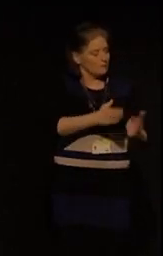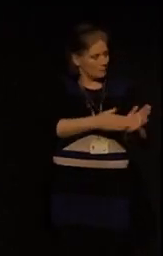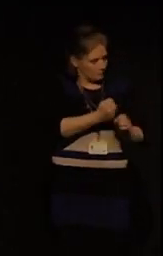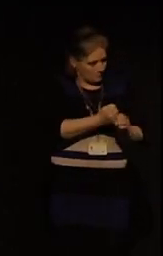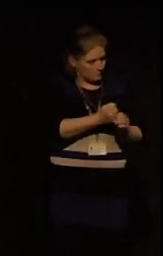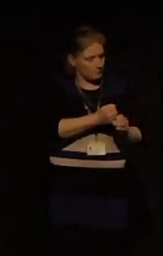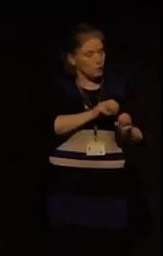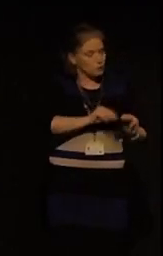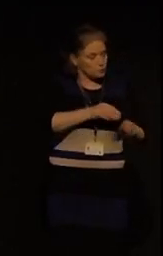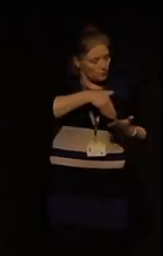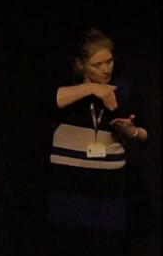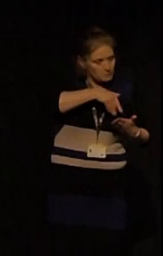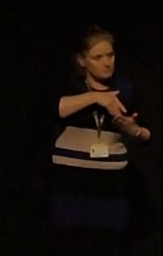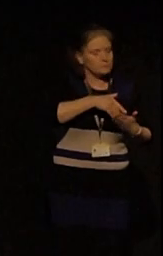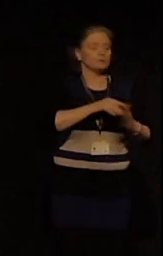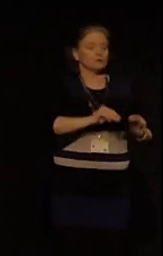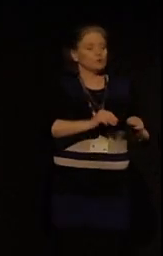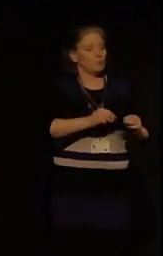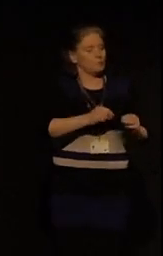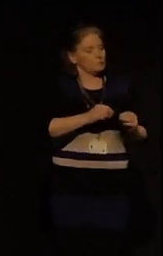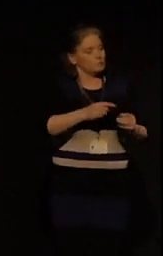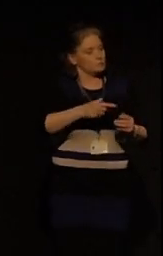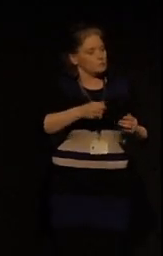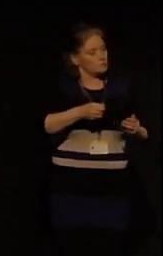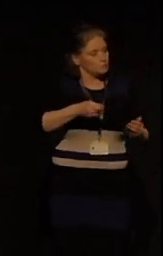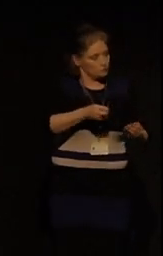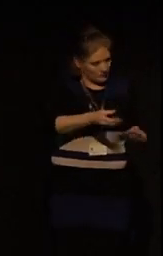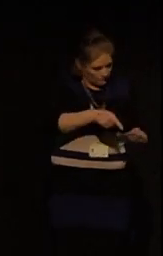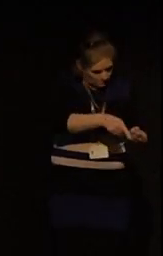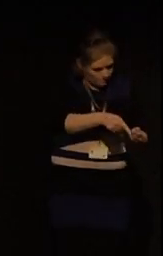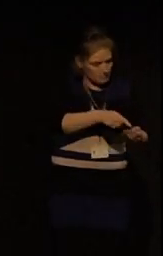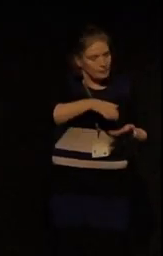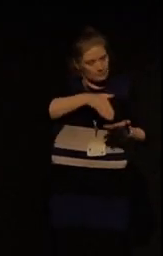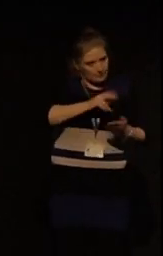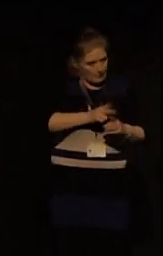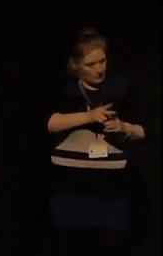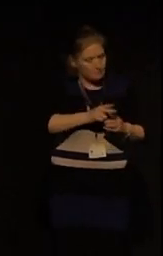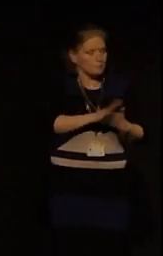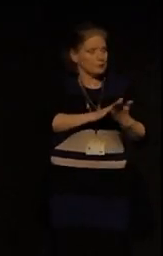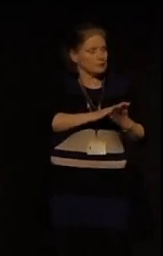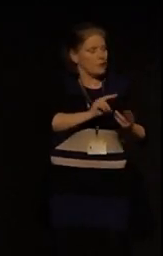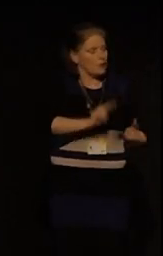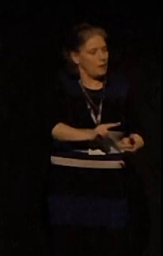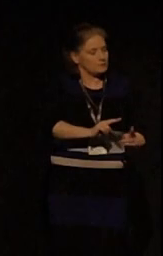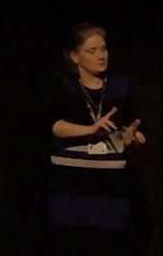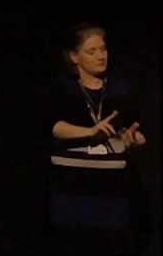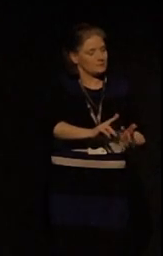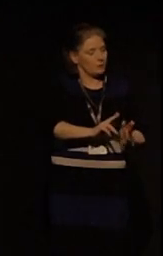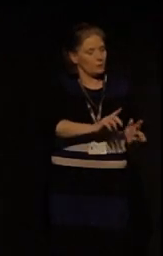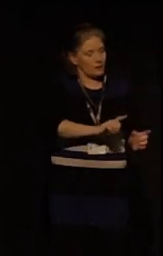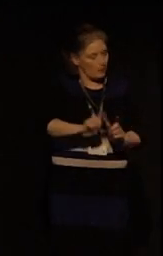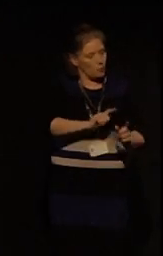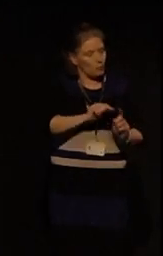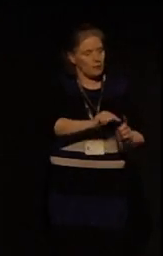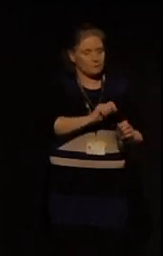licking. Then we take the drug away, and they start licking again. Then we give them a really low dose over here, and they continue to